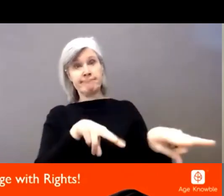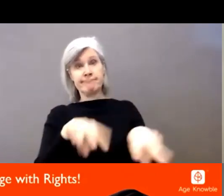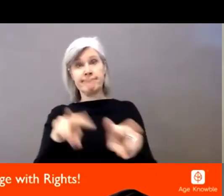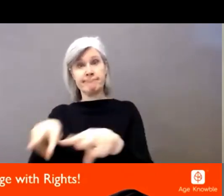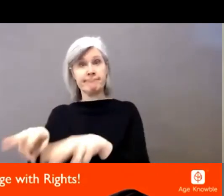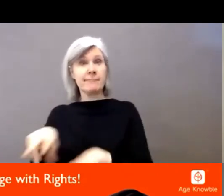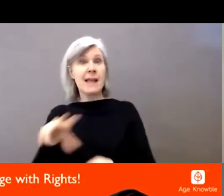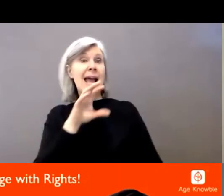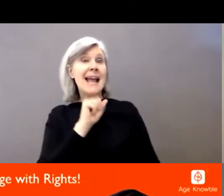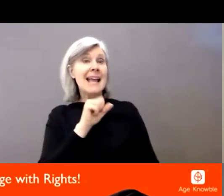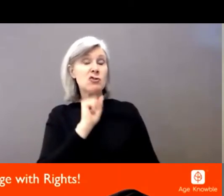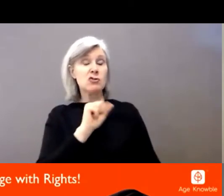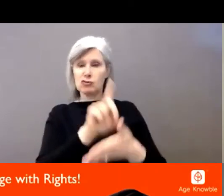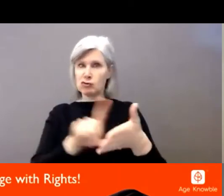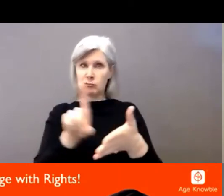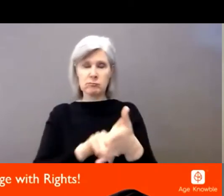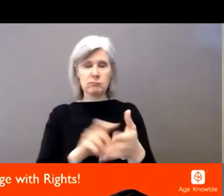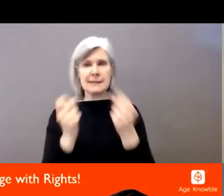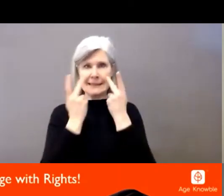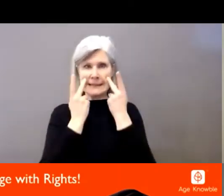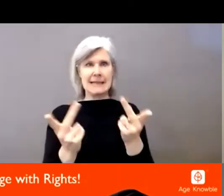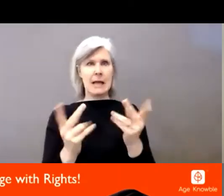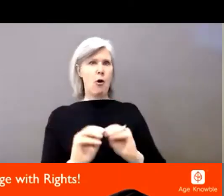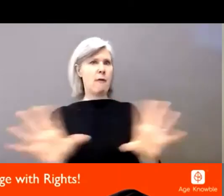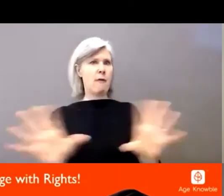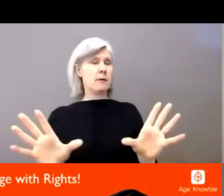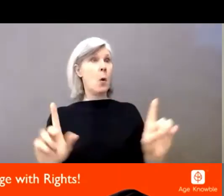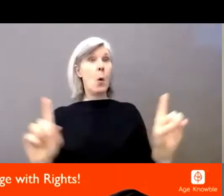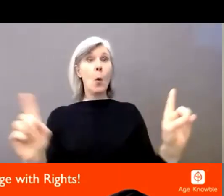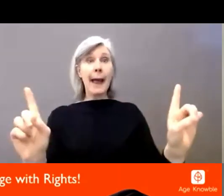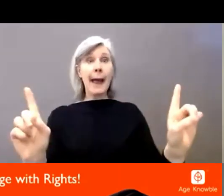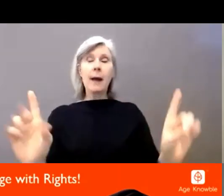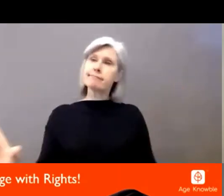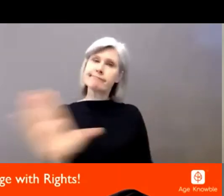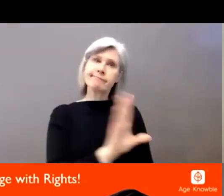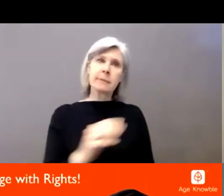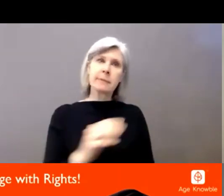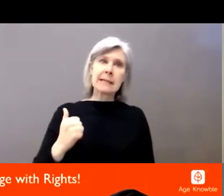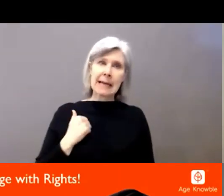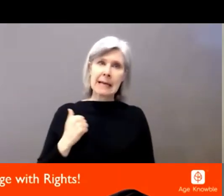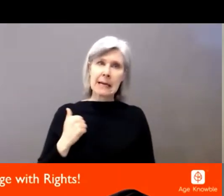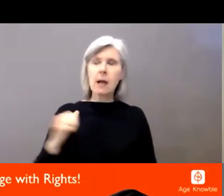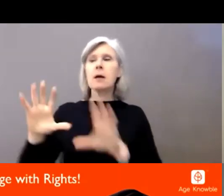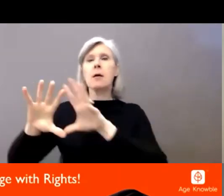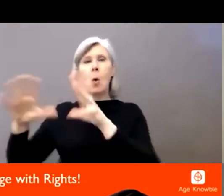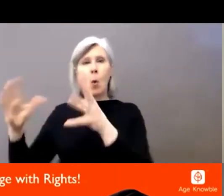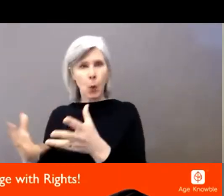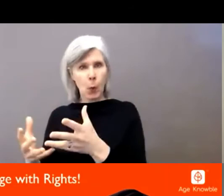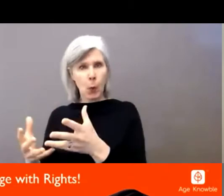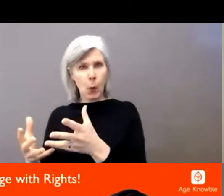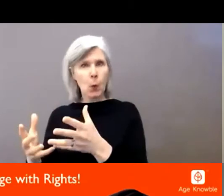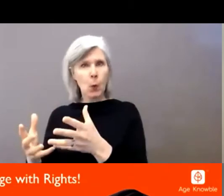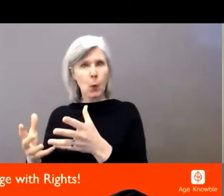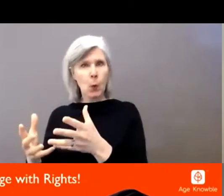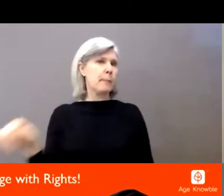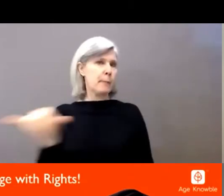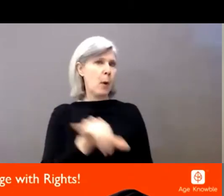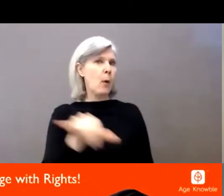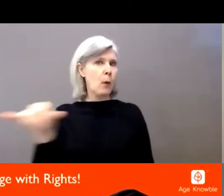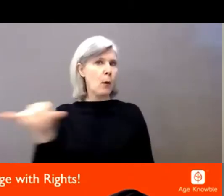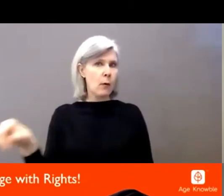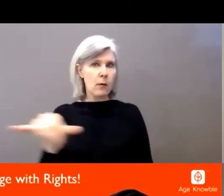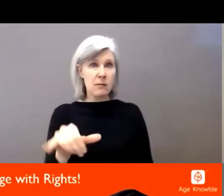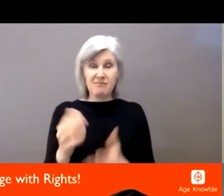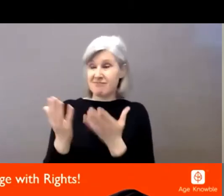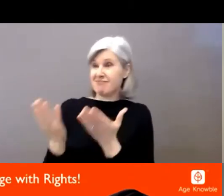is evident in Canada and globally. Ageism prevails in long-term care, in the rise of elder abuse,